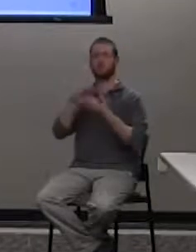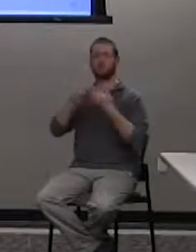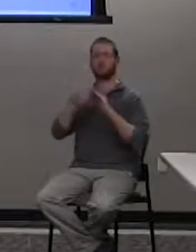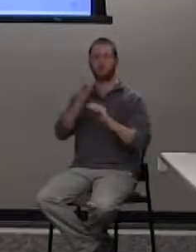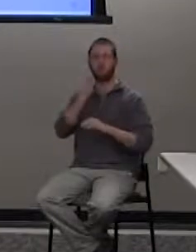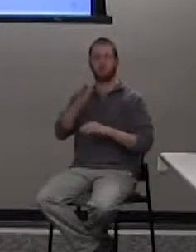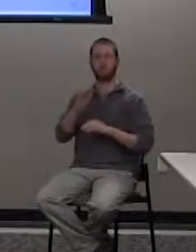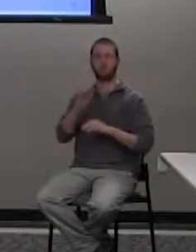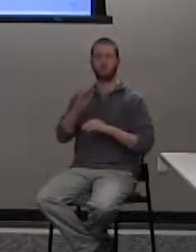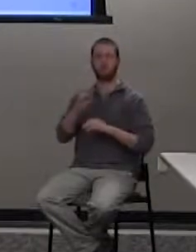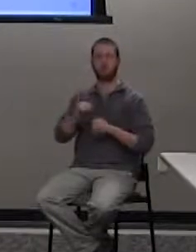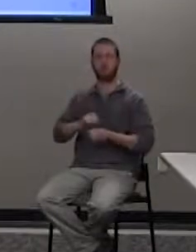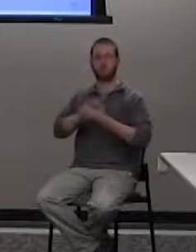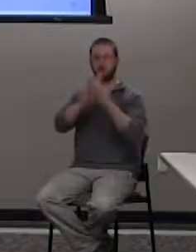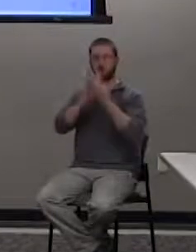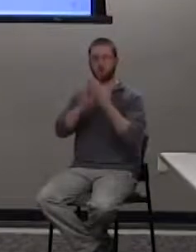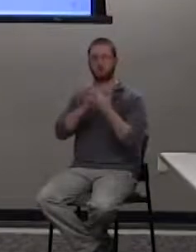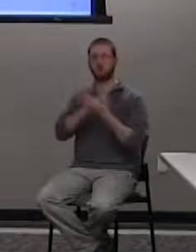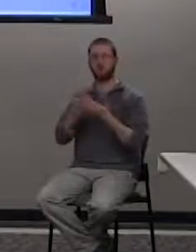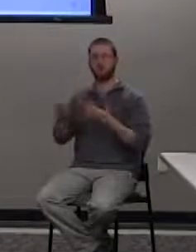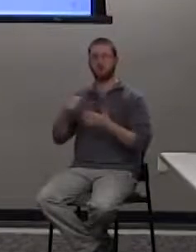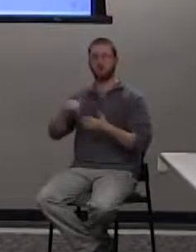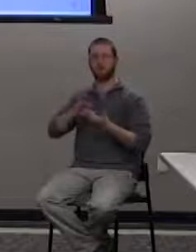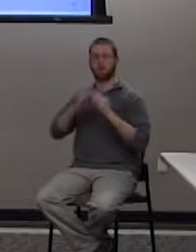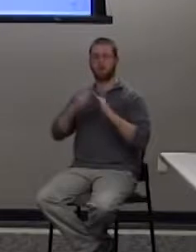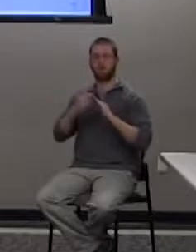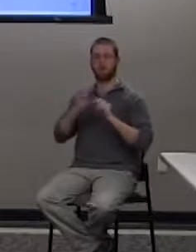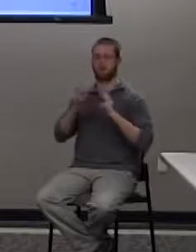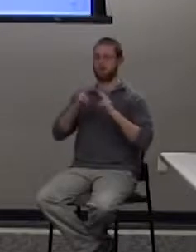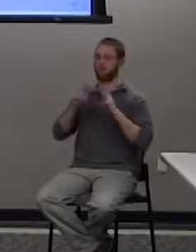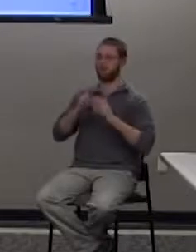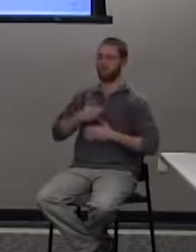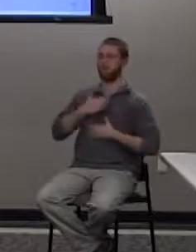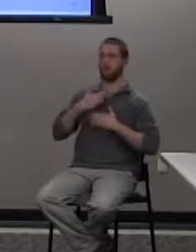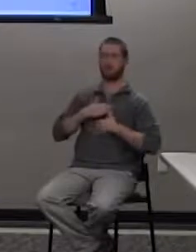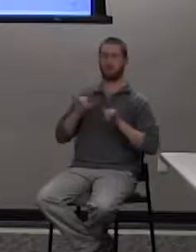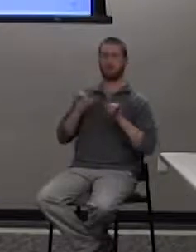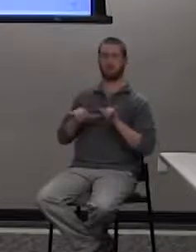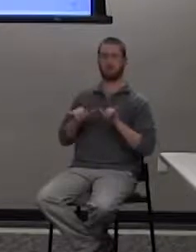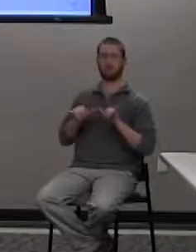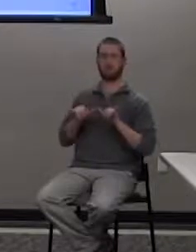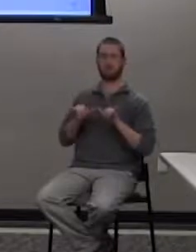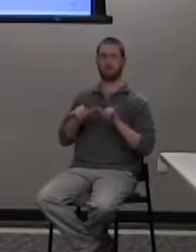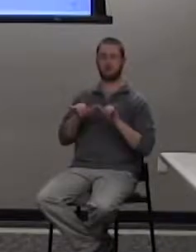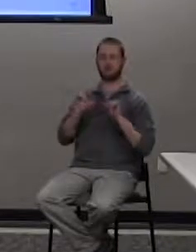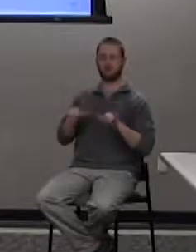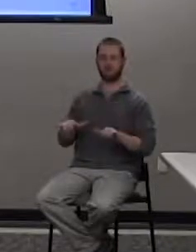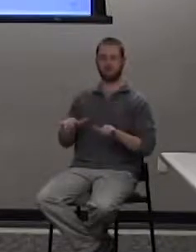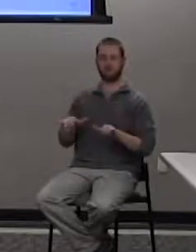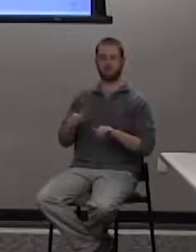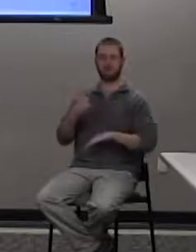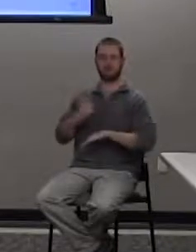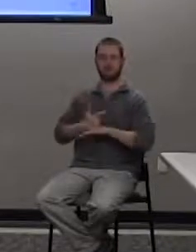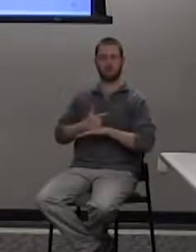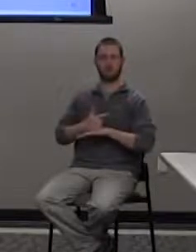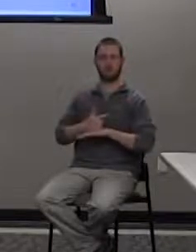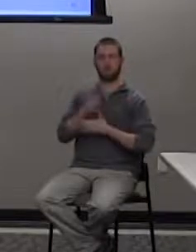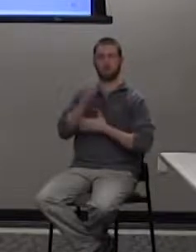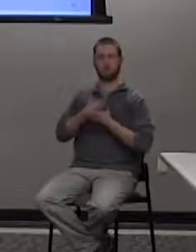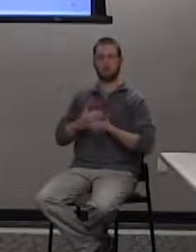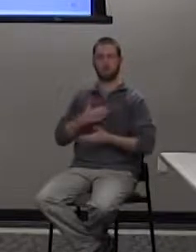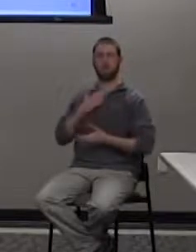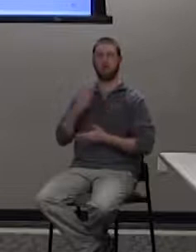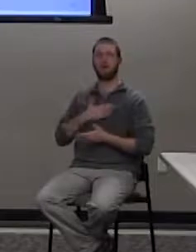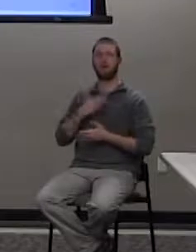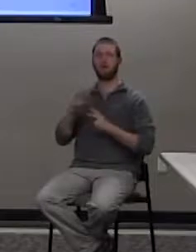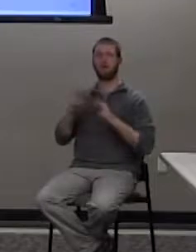have to address, is there are components of this community that are very happy with the exact size it is today. And there are components of this community that